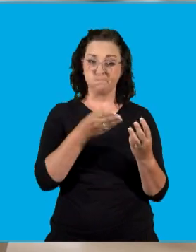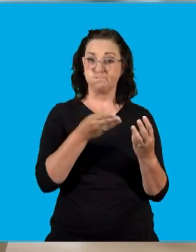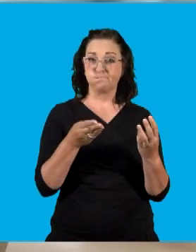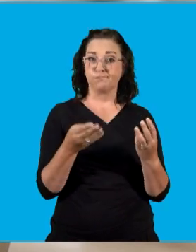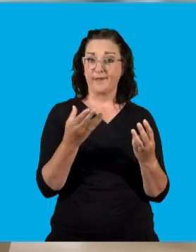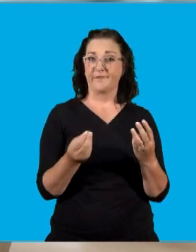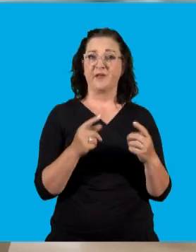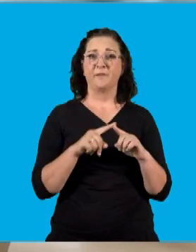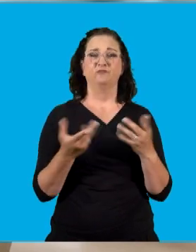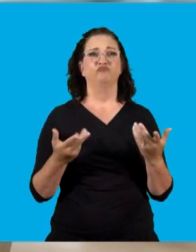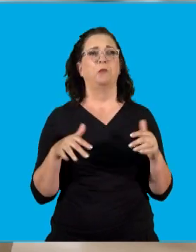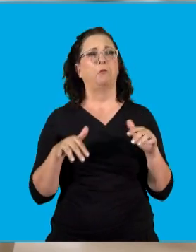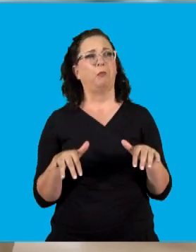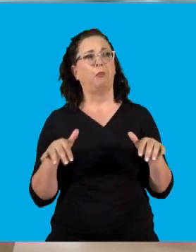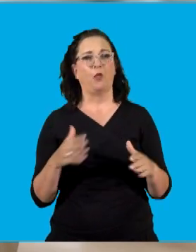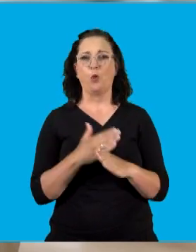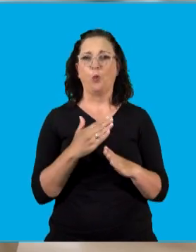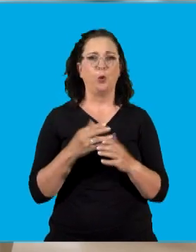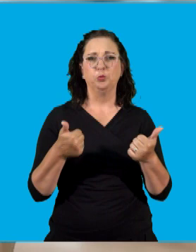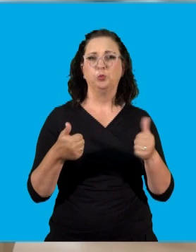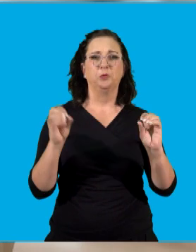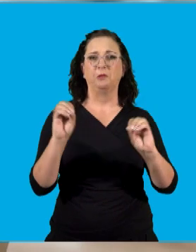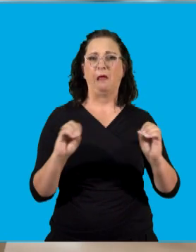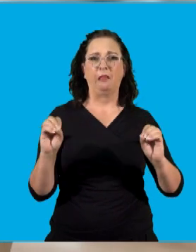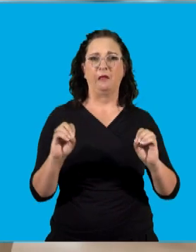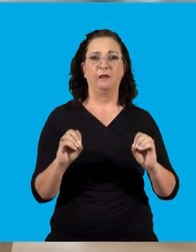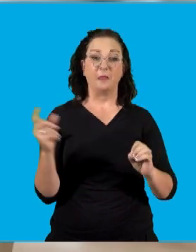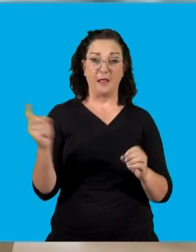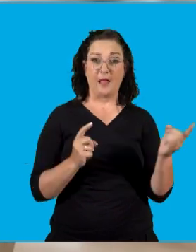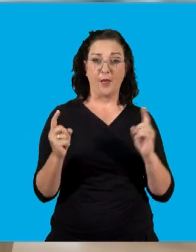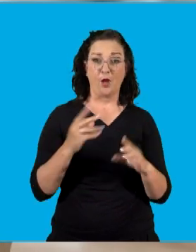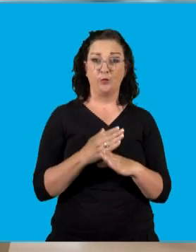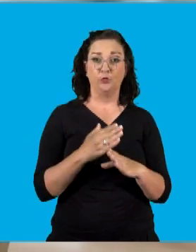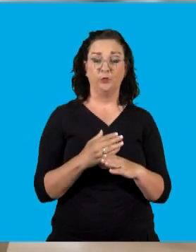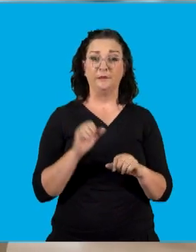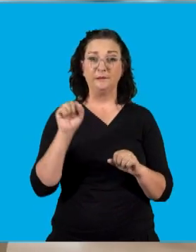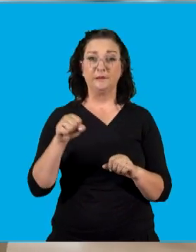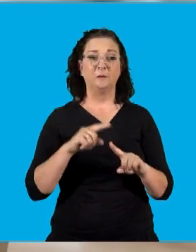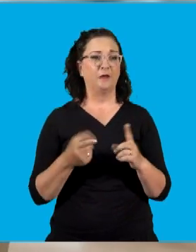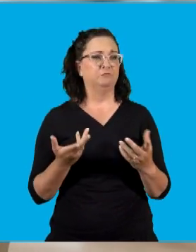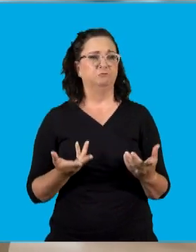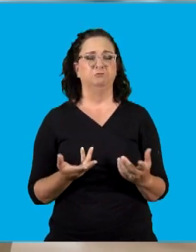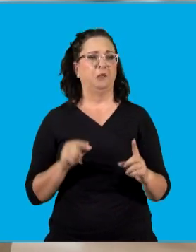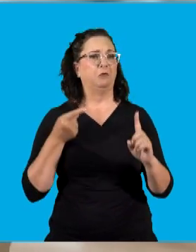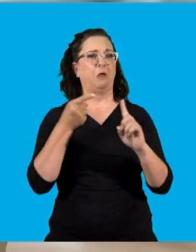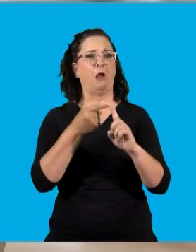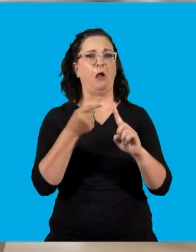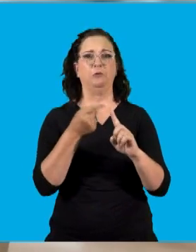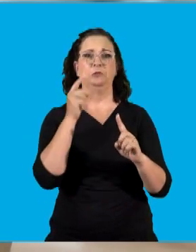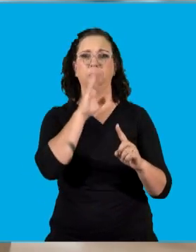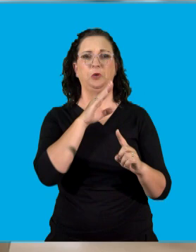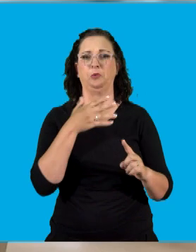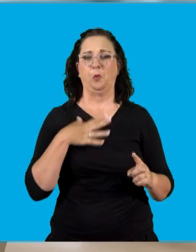are not working as they are supposed to be. Workers who are at work, workers who do not want to reach targets for